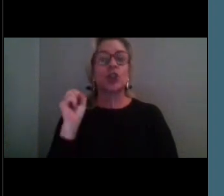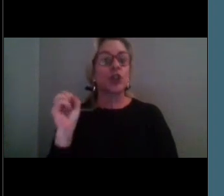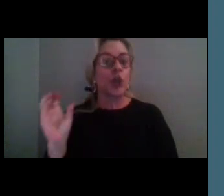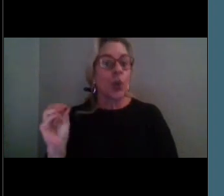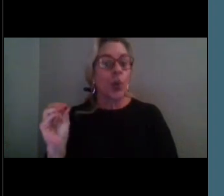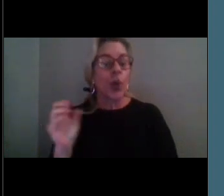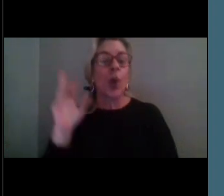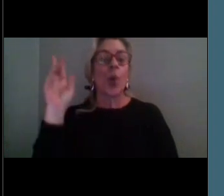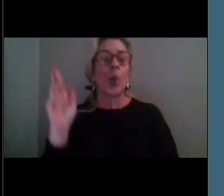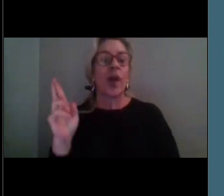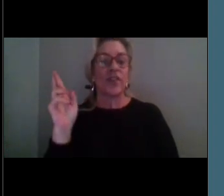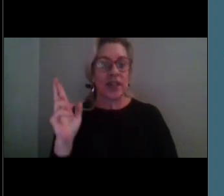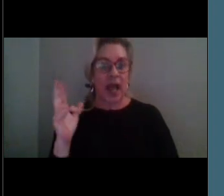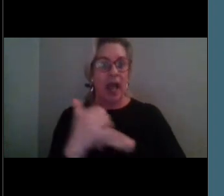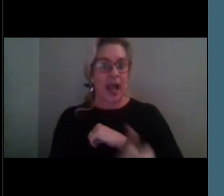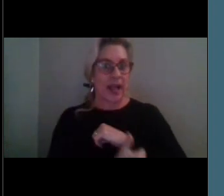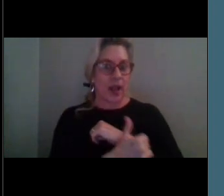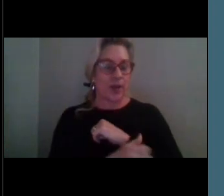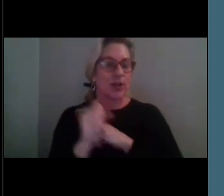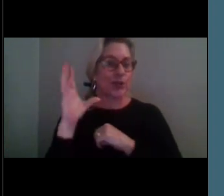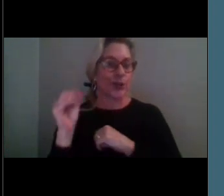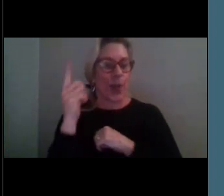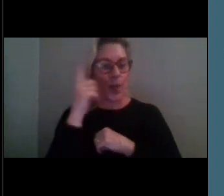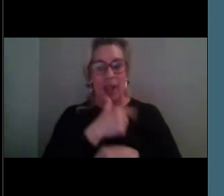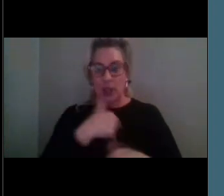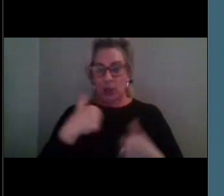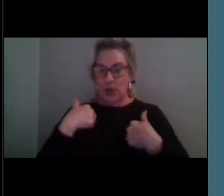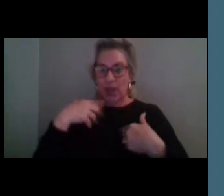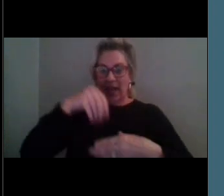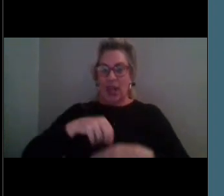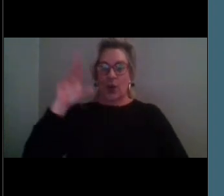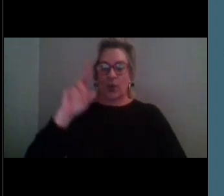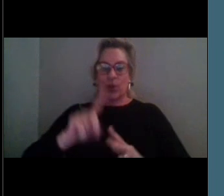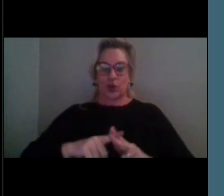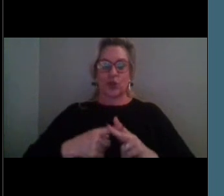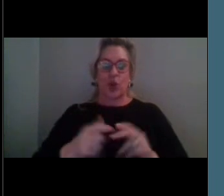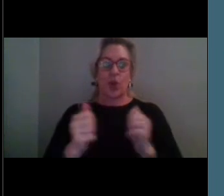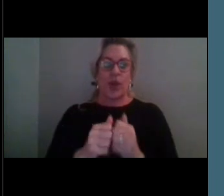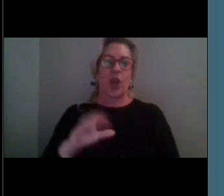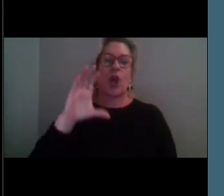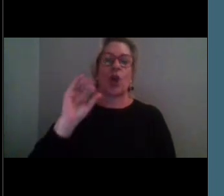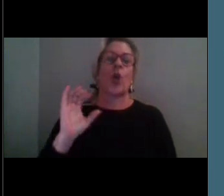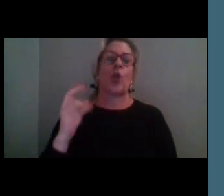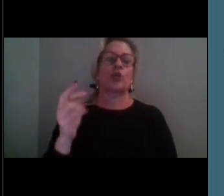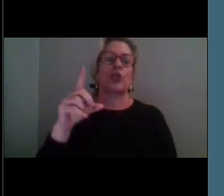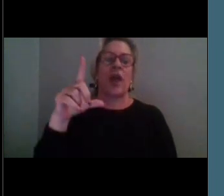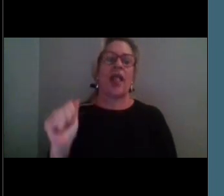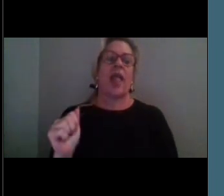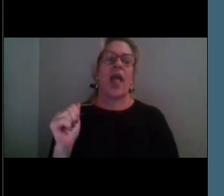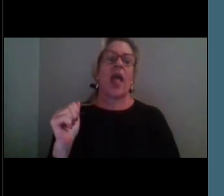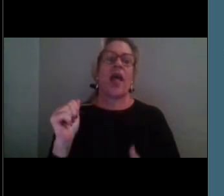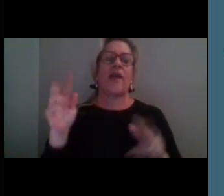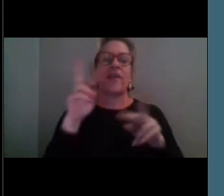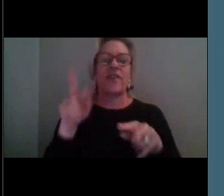in Riverside County, so because we're in Riverside County, we'll start with the Coachella Valley Arts and Music Line project.